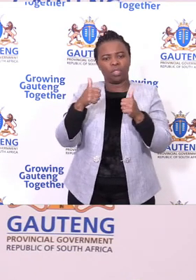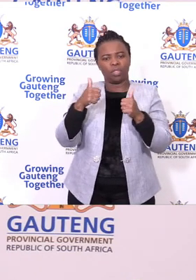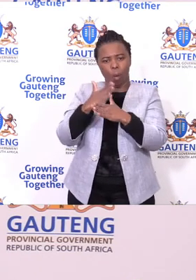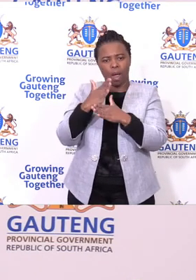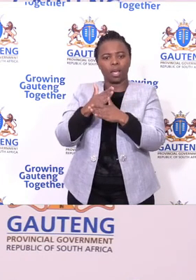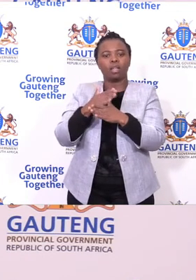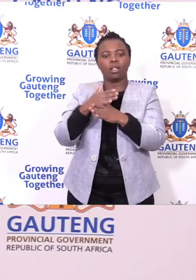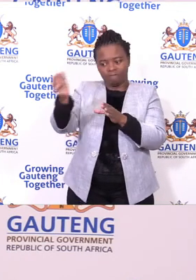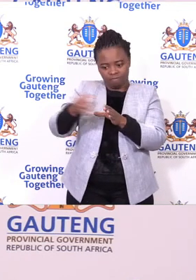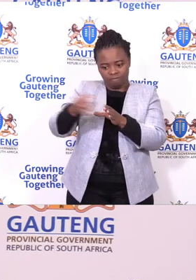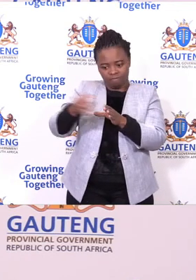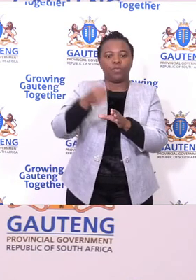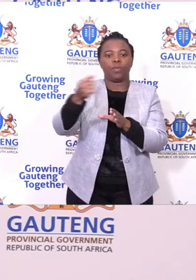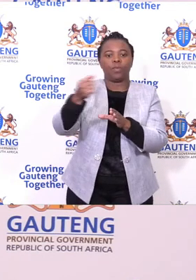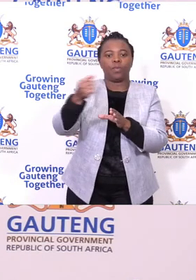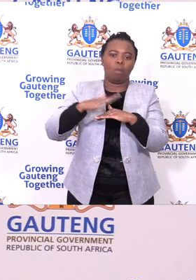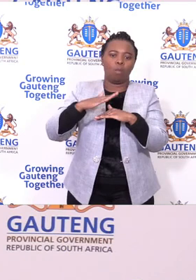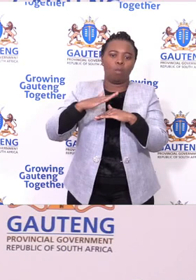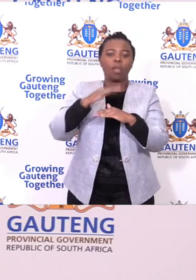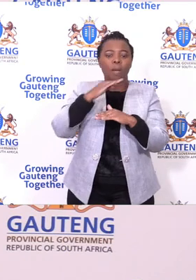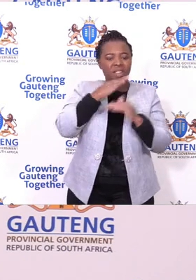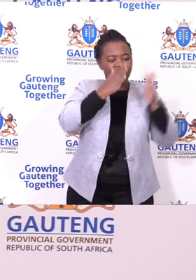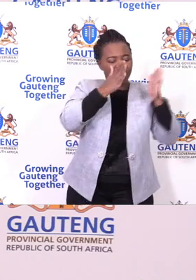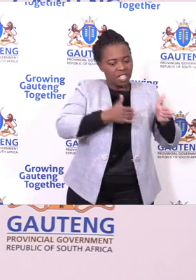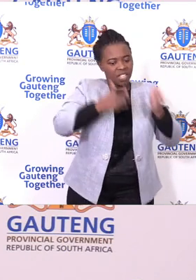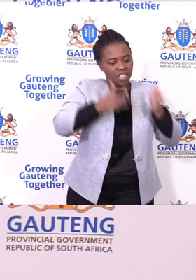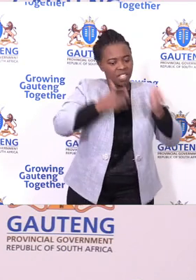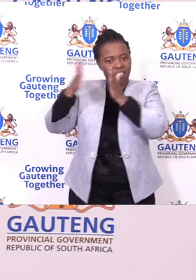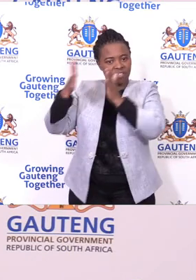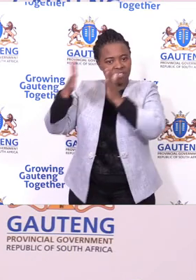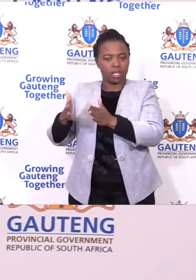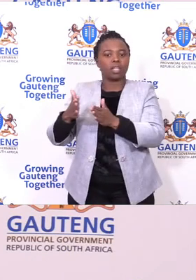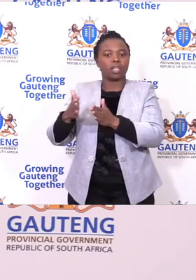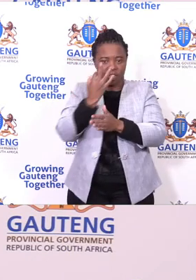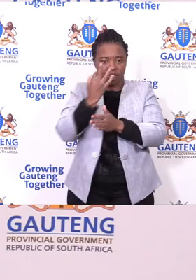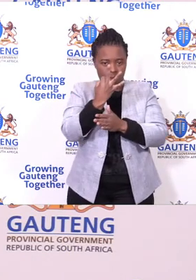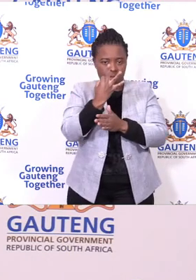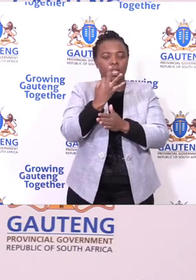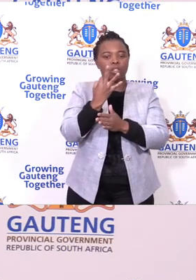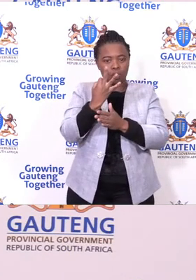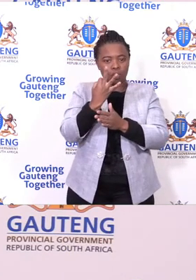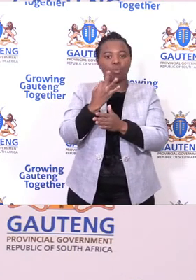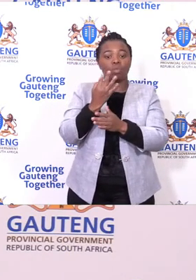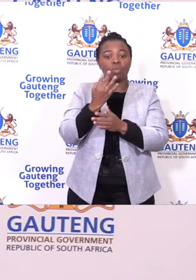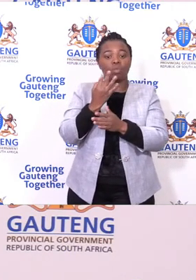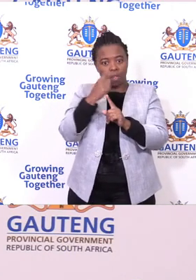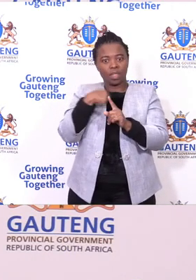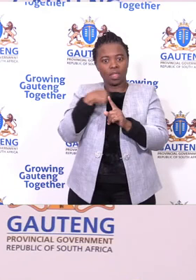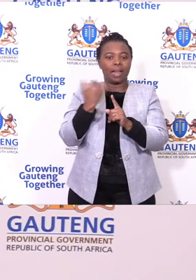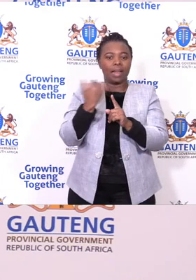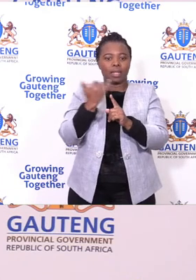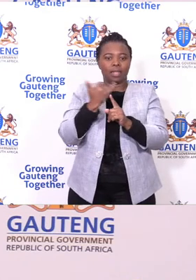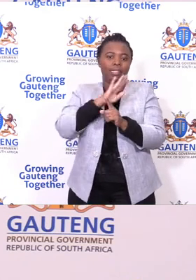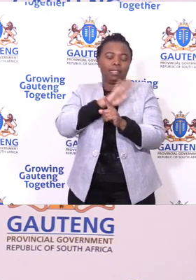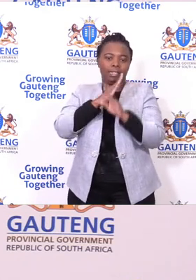employment of healthcare workers. And these are phases that we have, and we call them lines of defense because that's how we expect things actually to